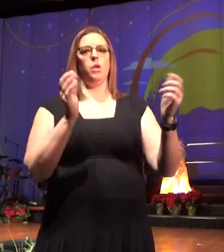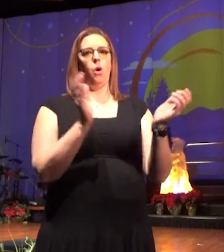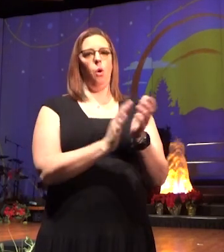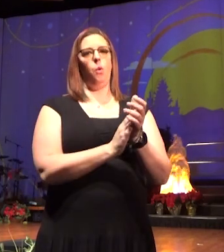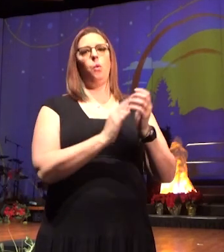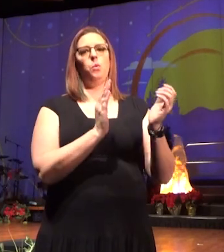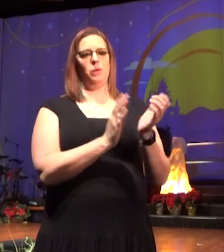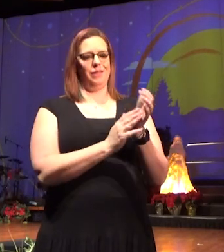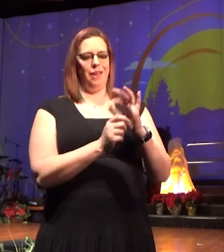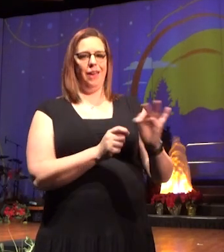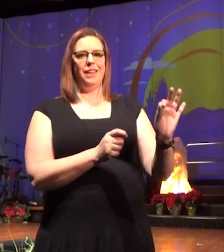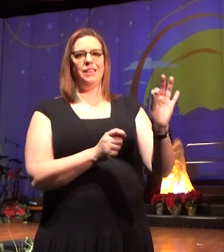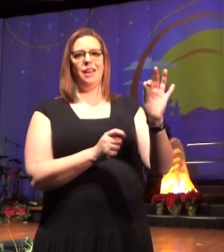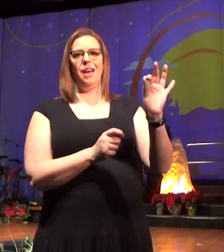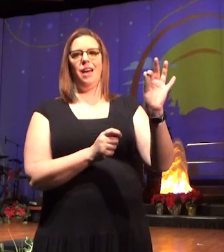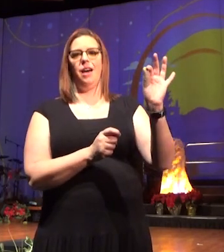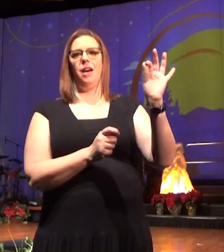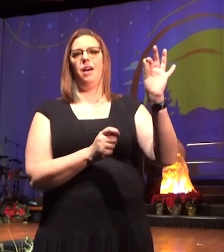Alleluia. Oh yeah, hey